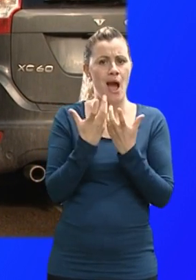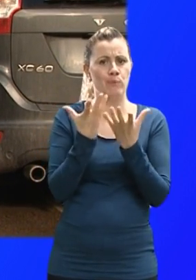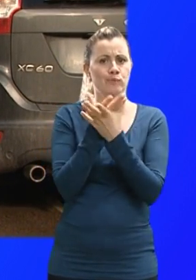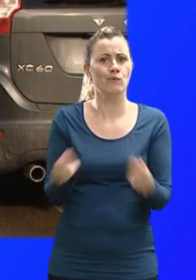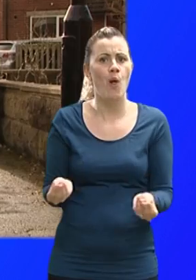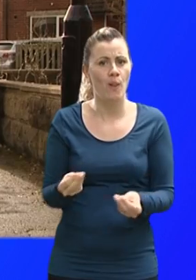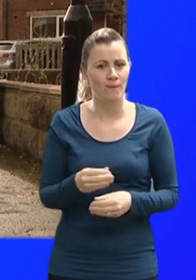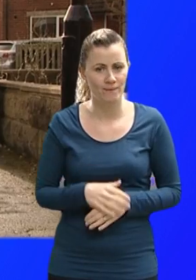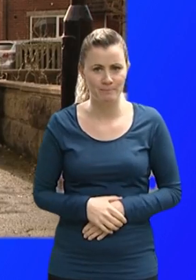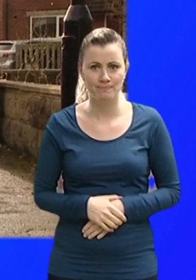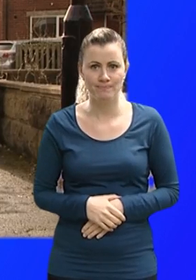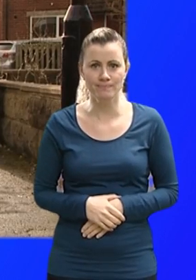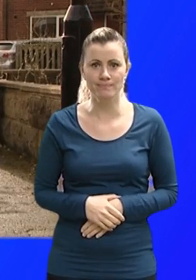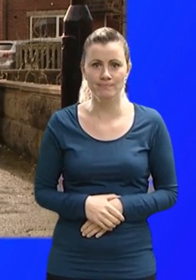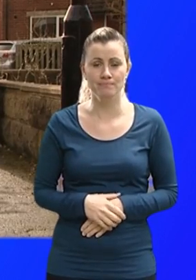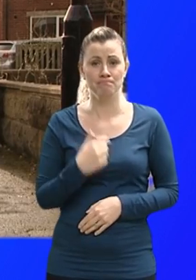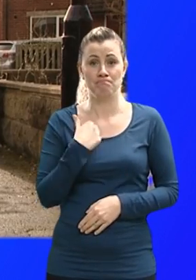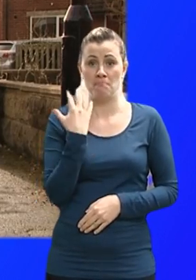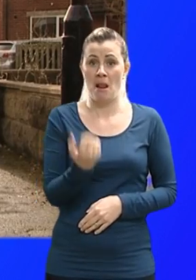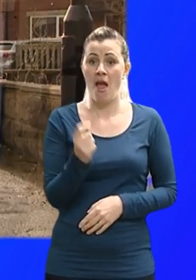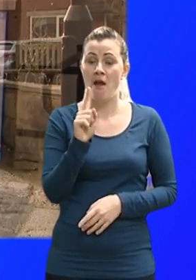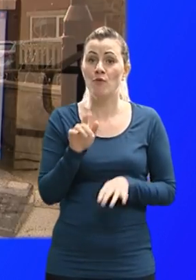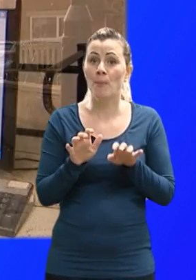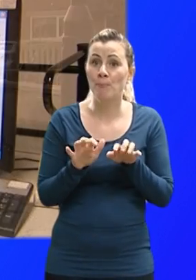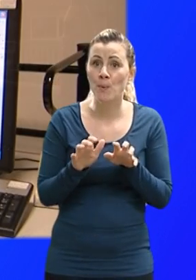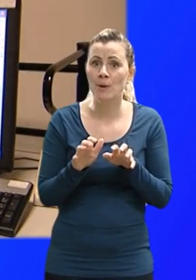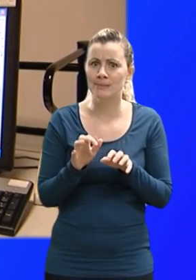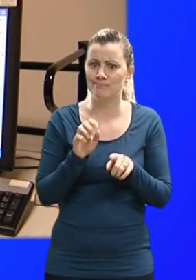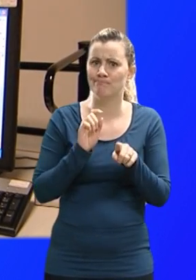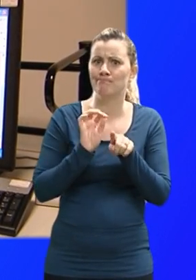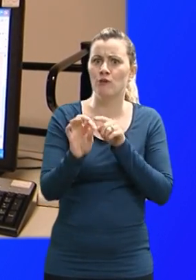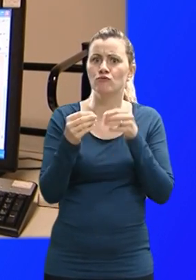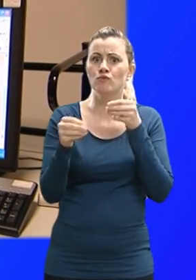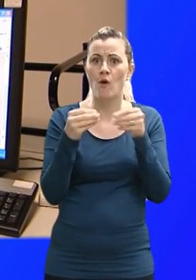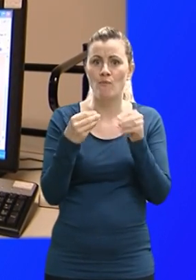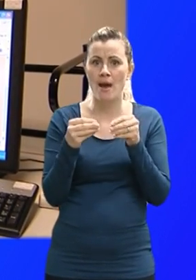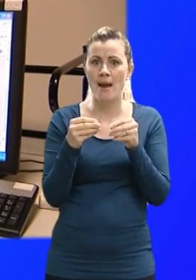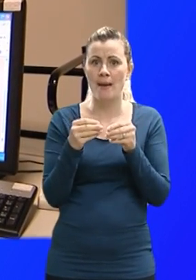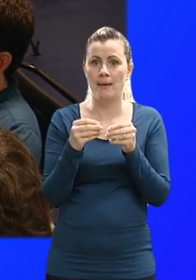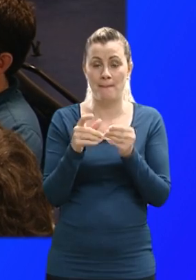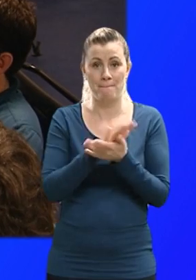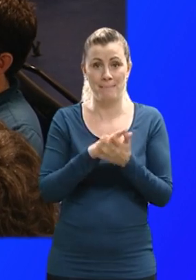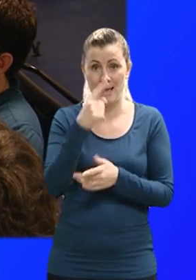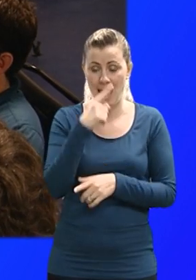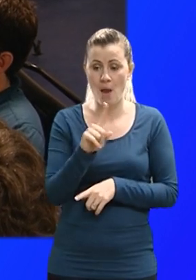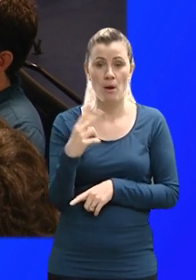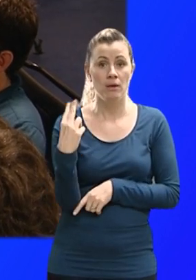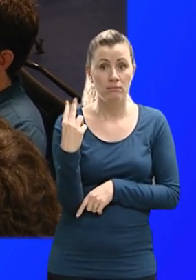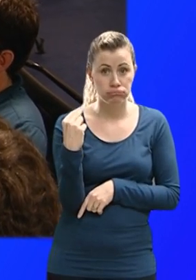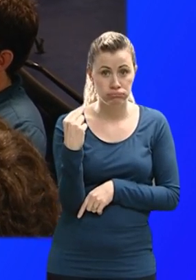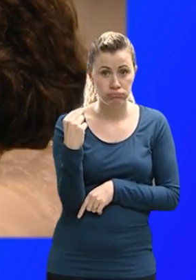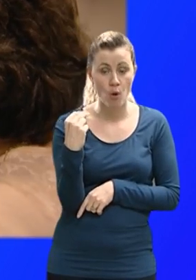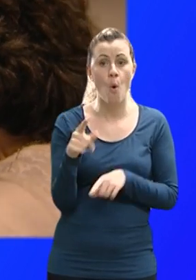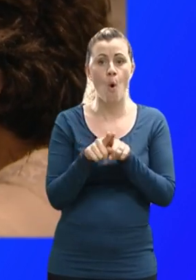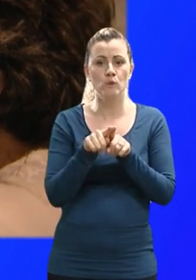in civil parking enforcement, for example. I have a computer which has on special software anyway